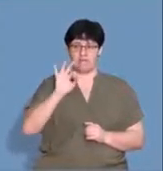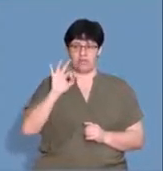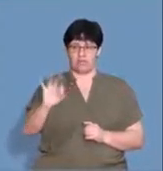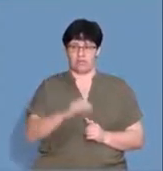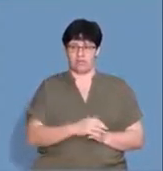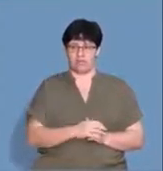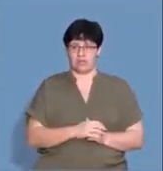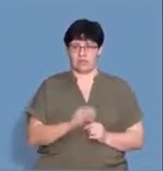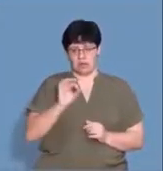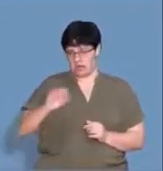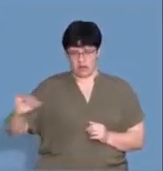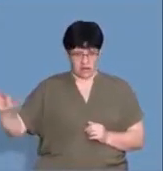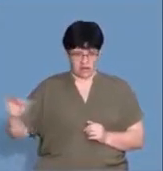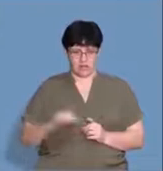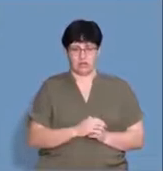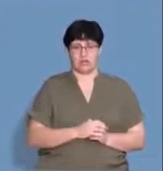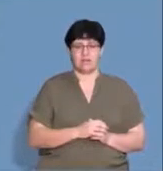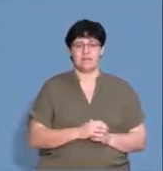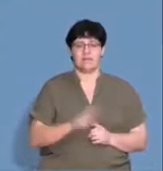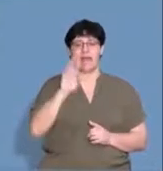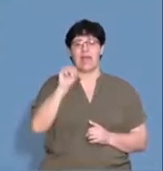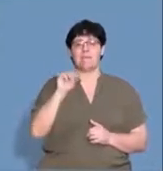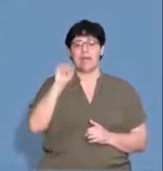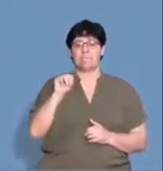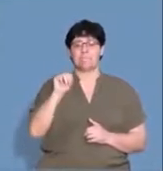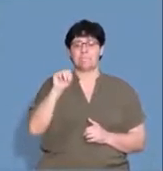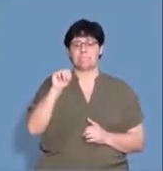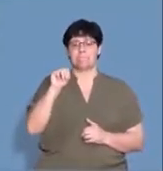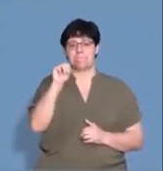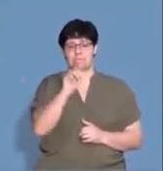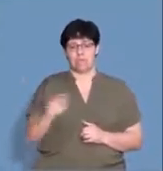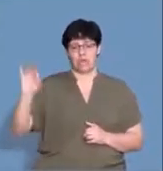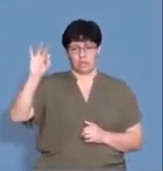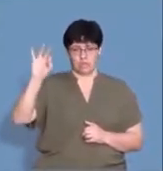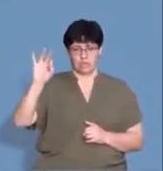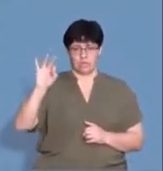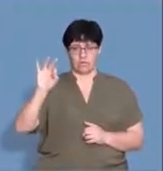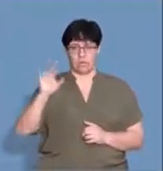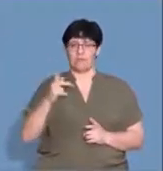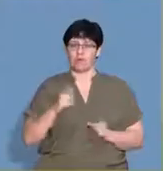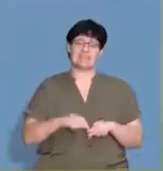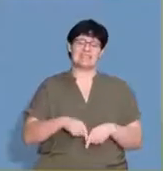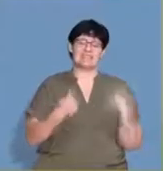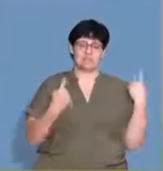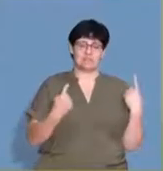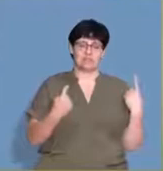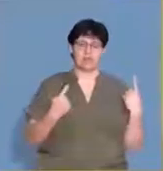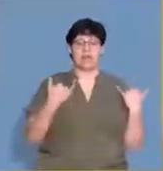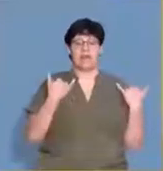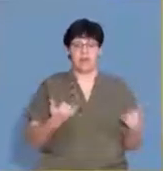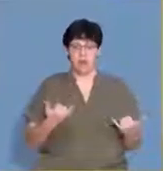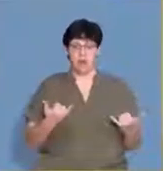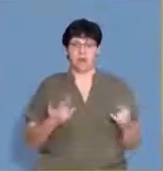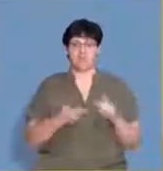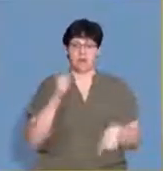2331,953, comma, and there was decimals, and that's millimeters cubed. Now I told you the difference is when I'm now